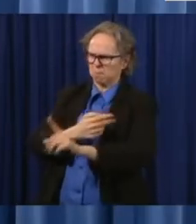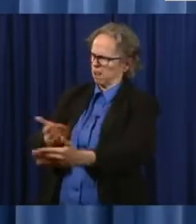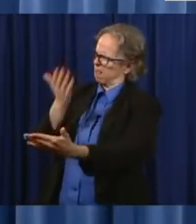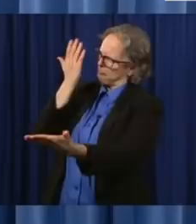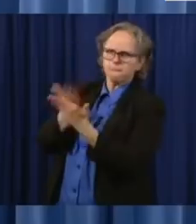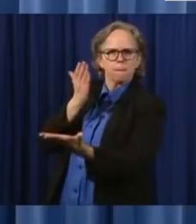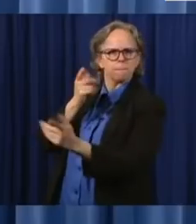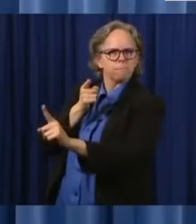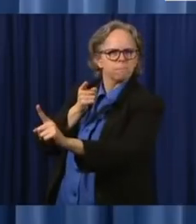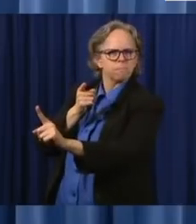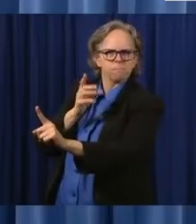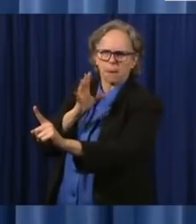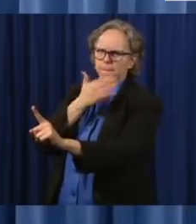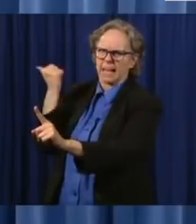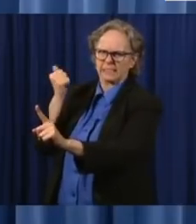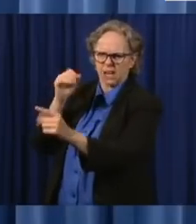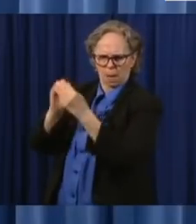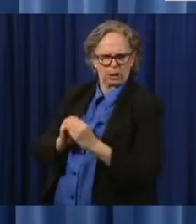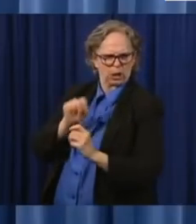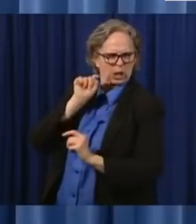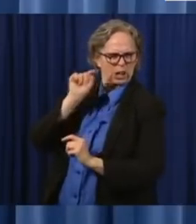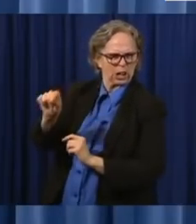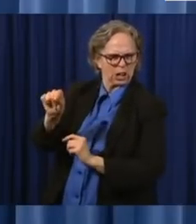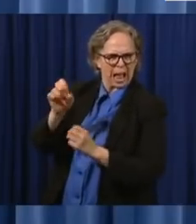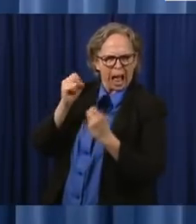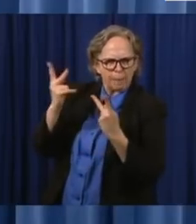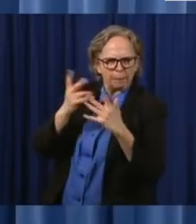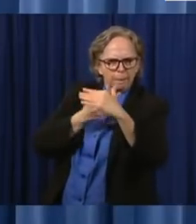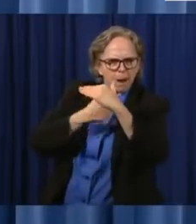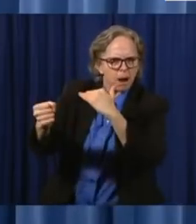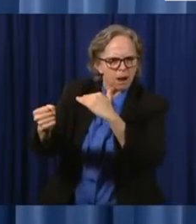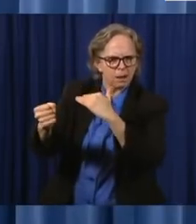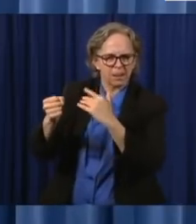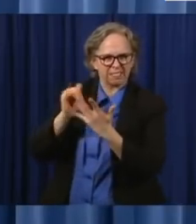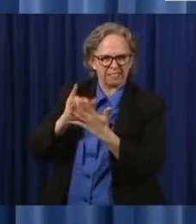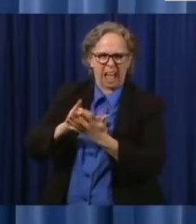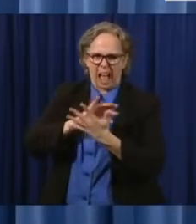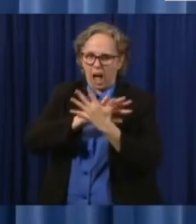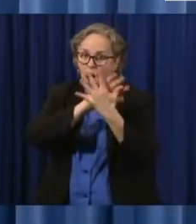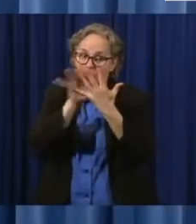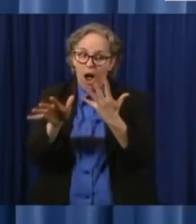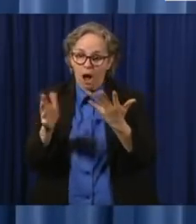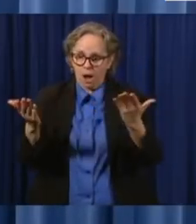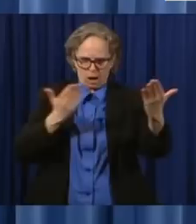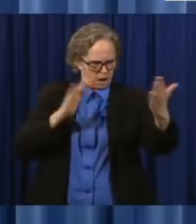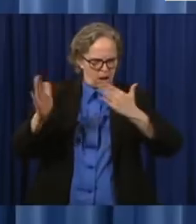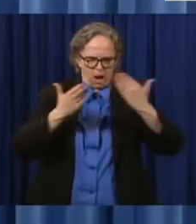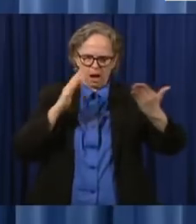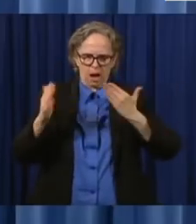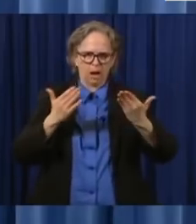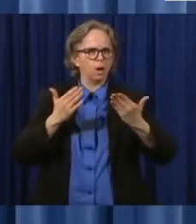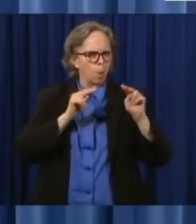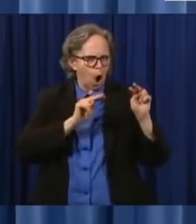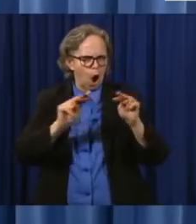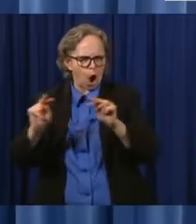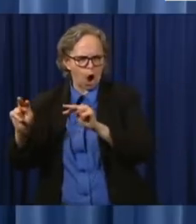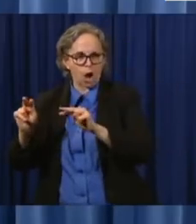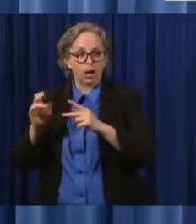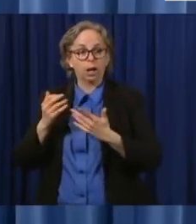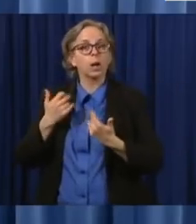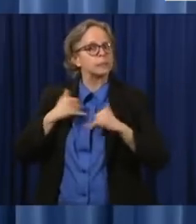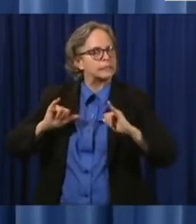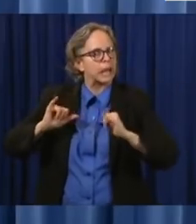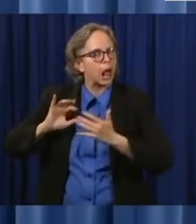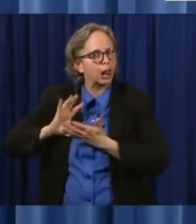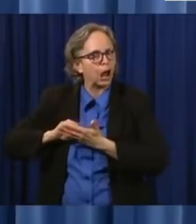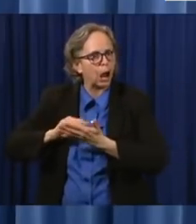But the hospitalization is an important number. So all these numbers we're going to look at, and we're going to continue to follow that science. And this